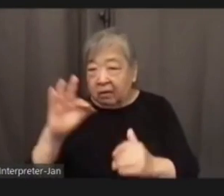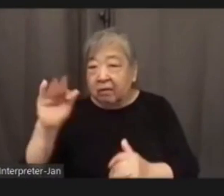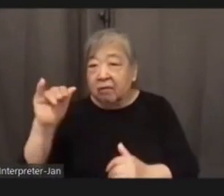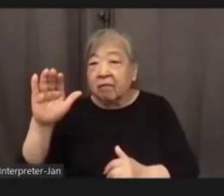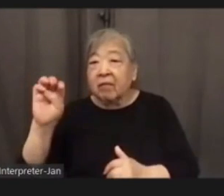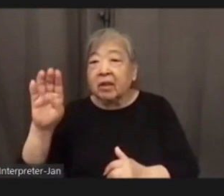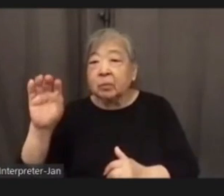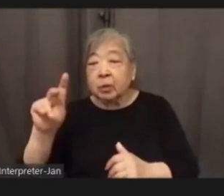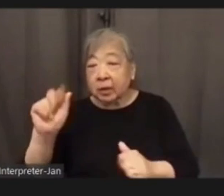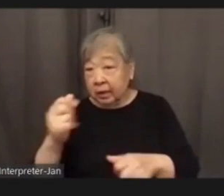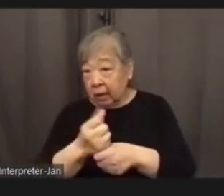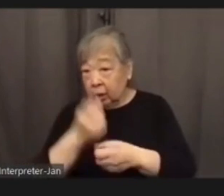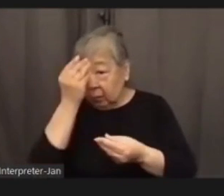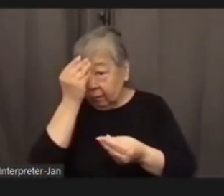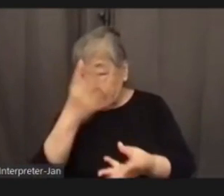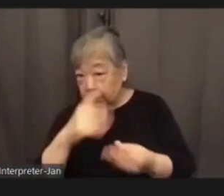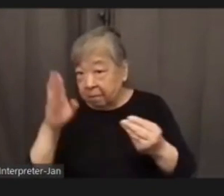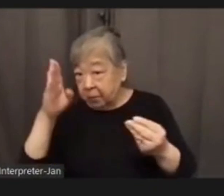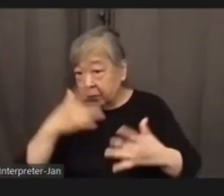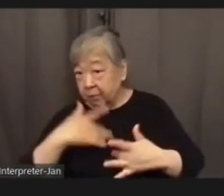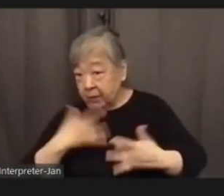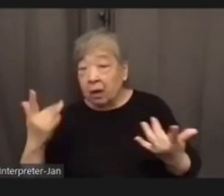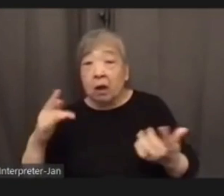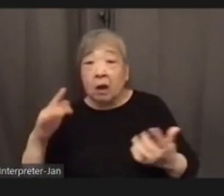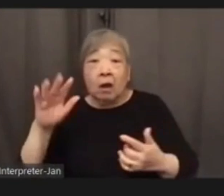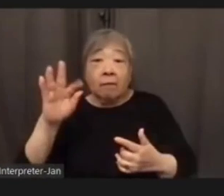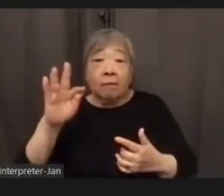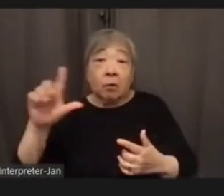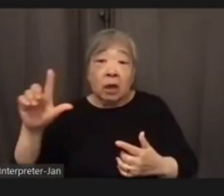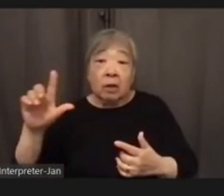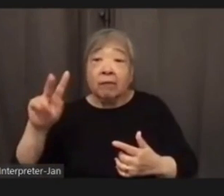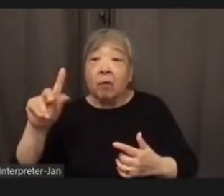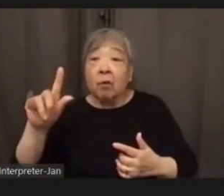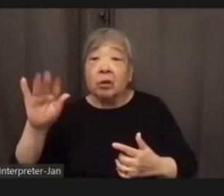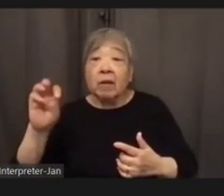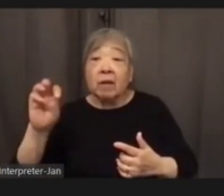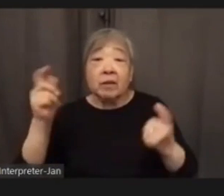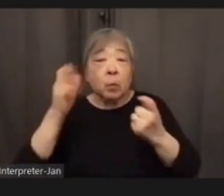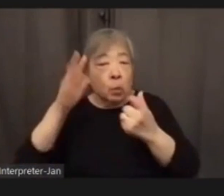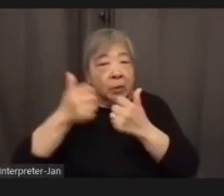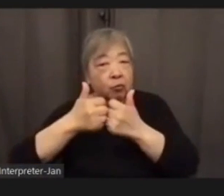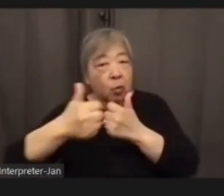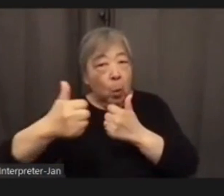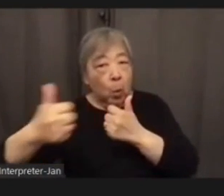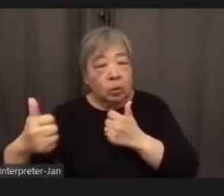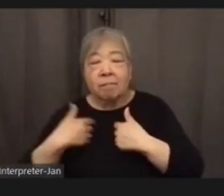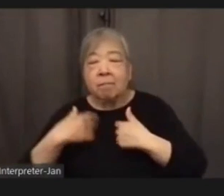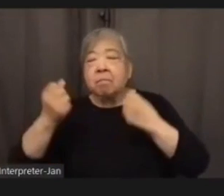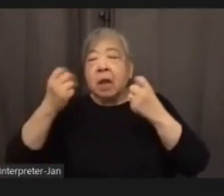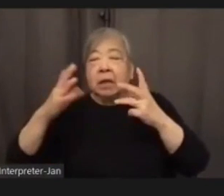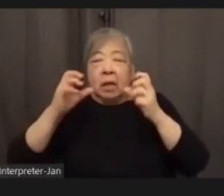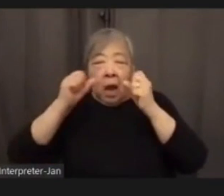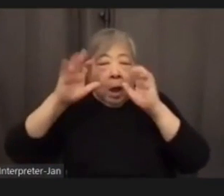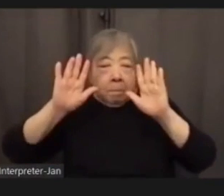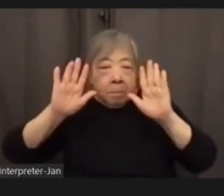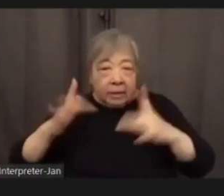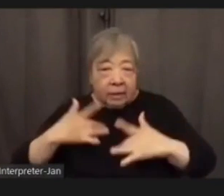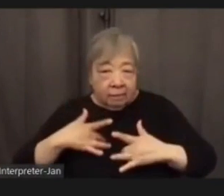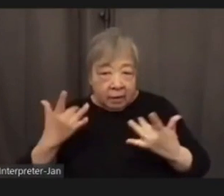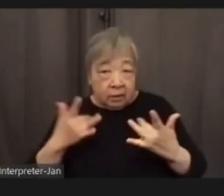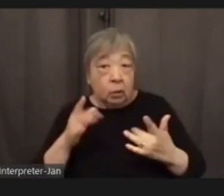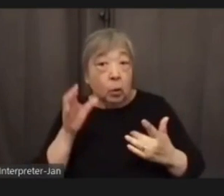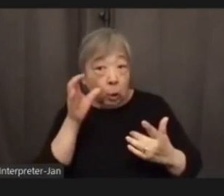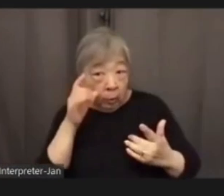future events. The Folklife Festival is going to be remote this year with lots of amazing remote events, so please look for news about